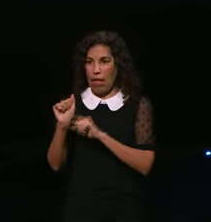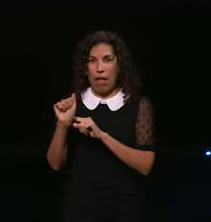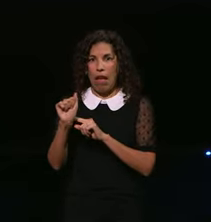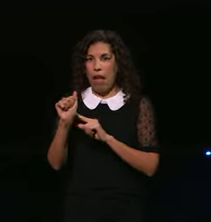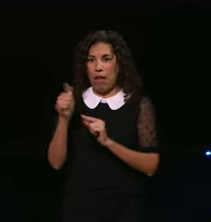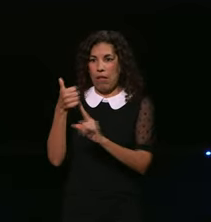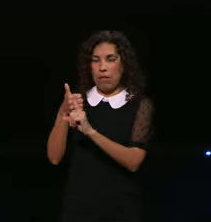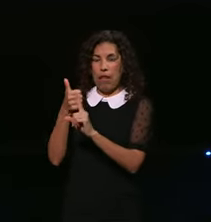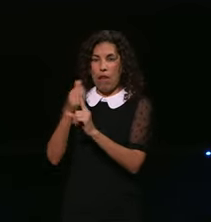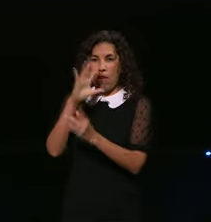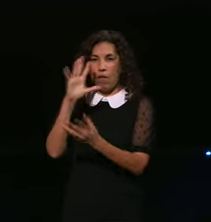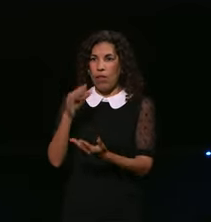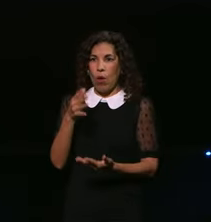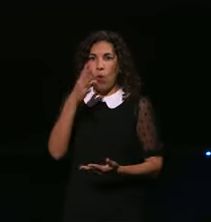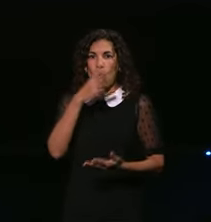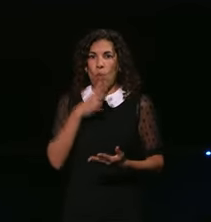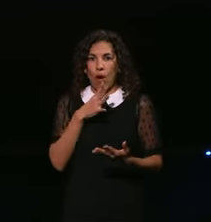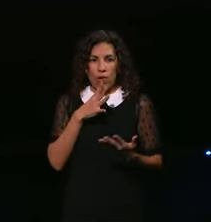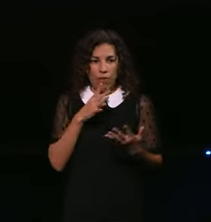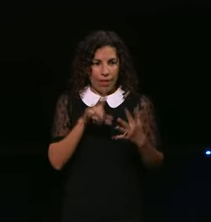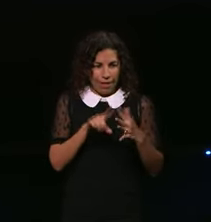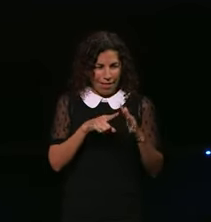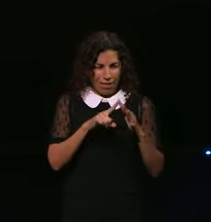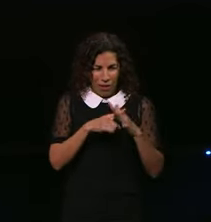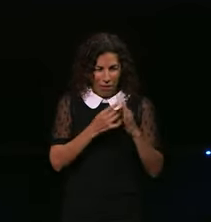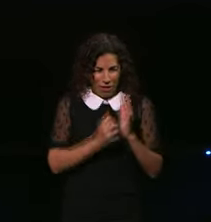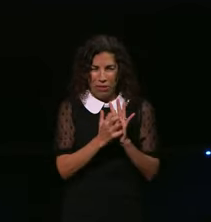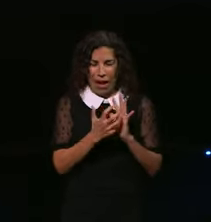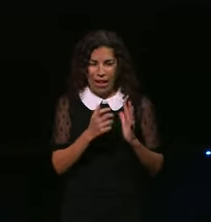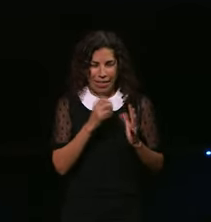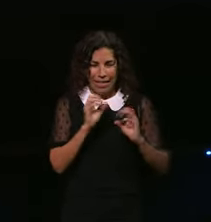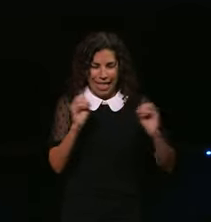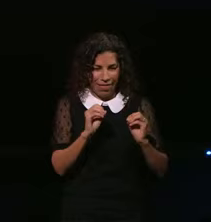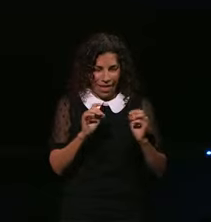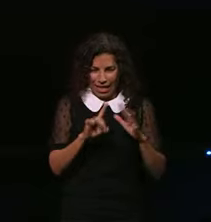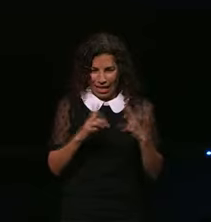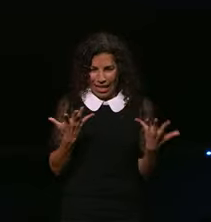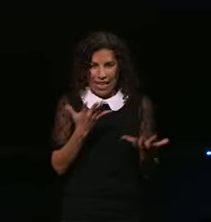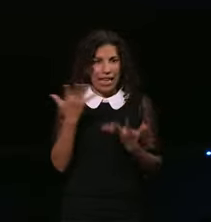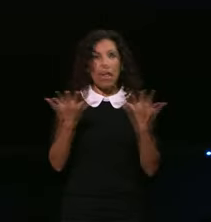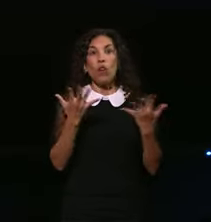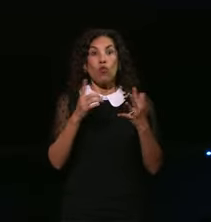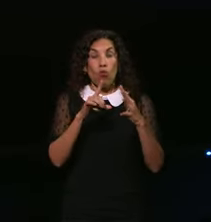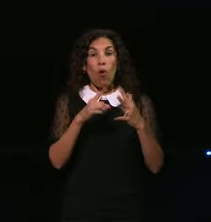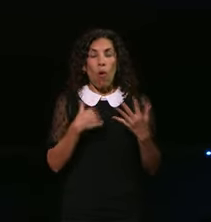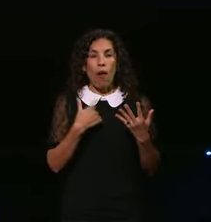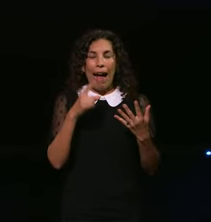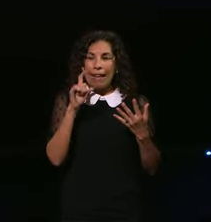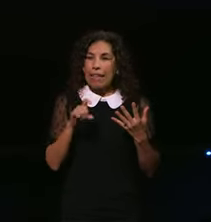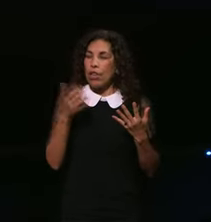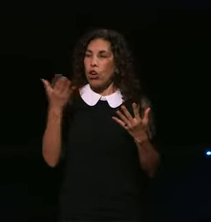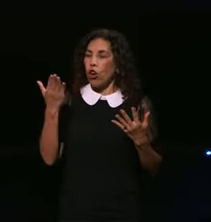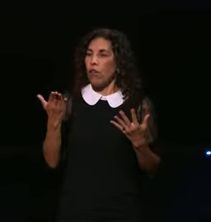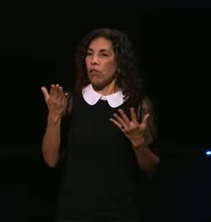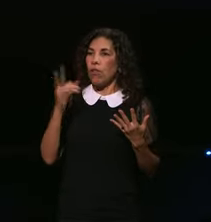that is a woman starting from scratch that doesn't exist. And so I needed her to